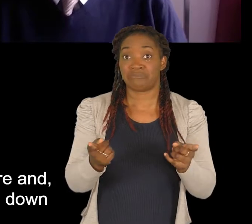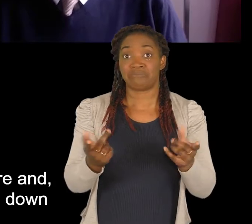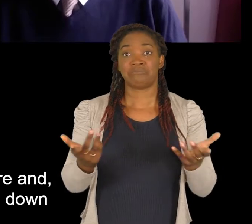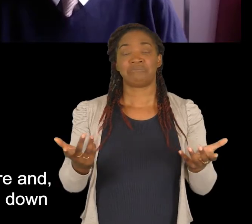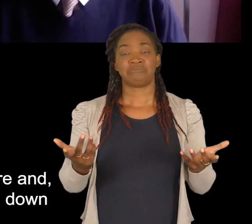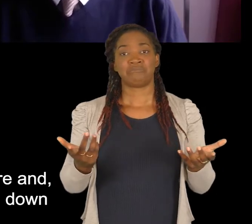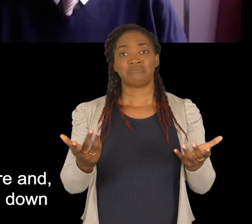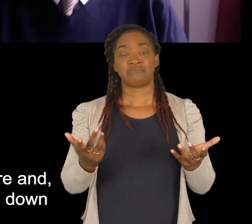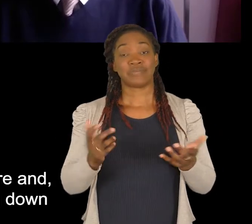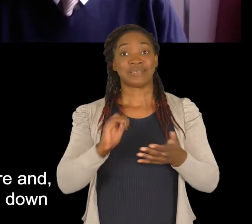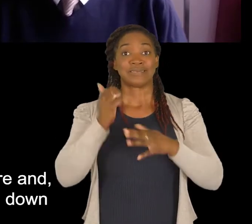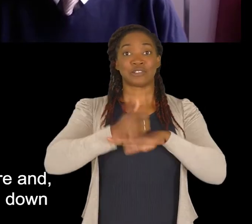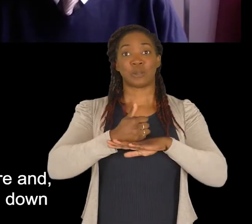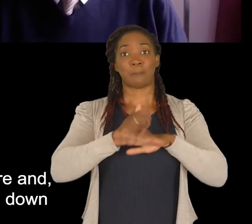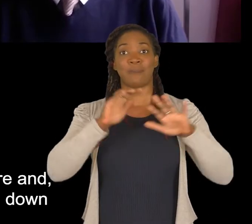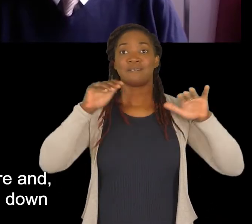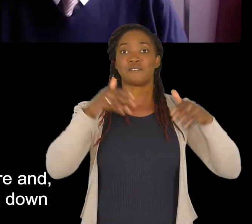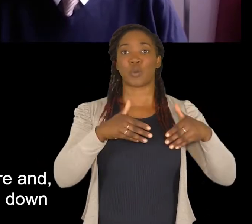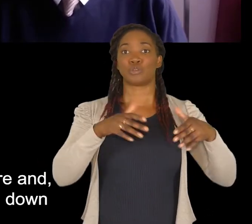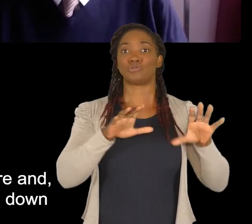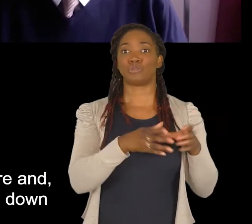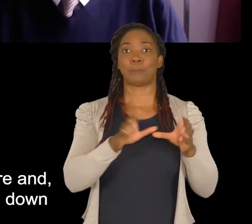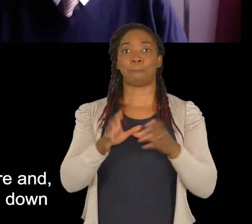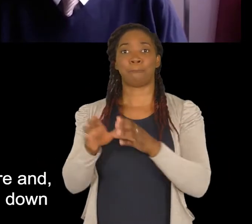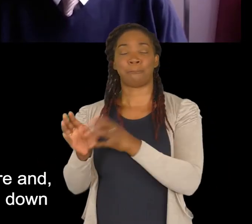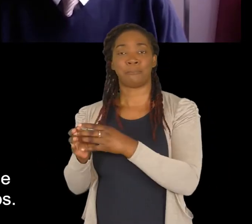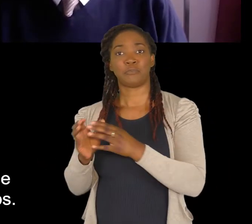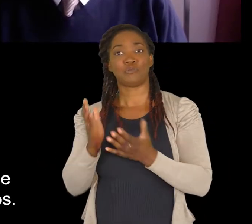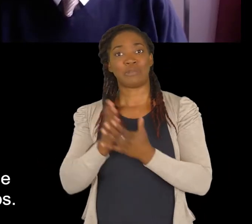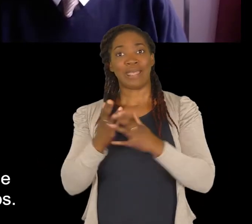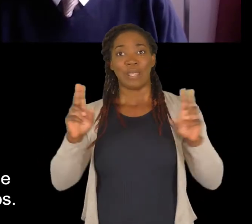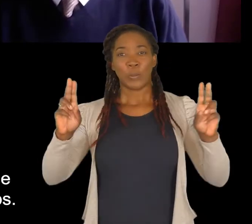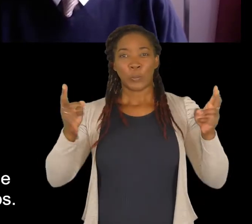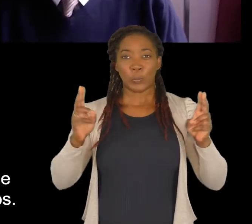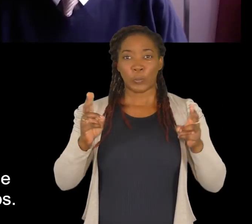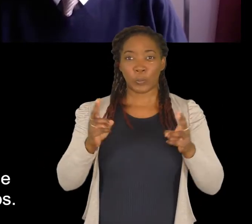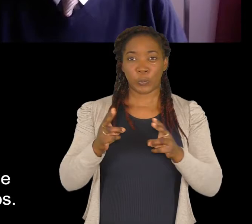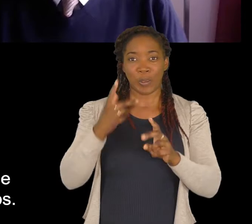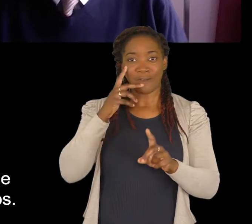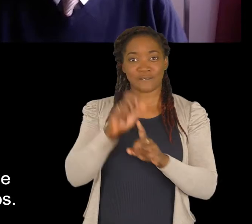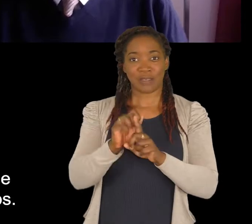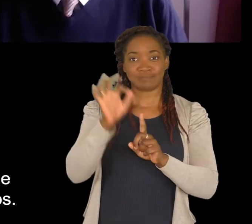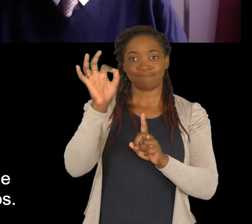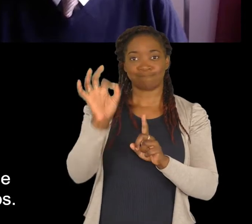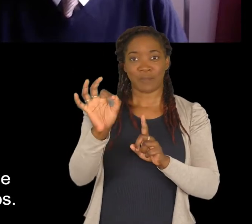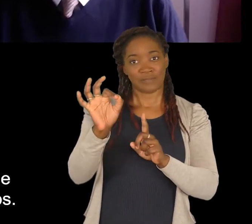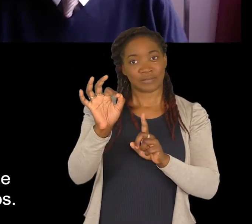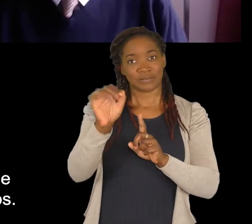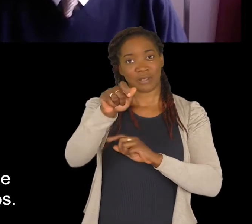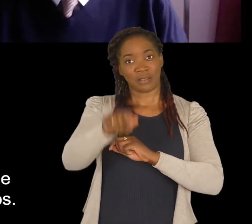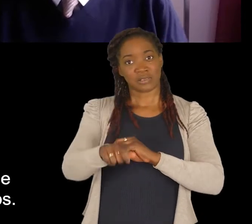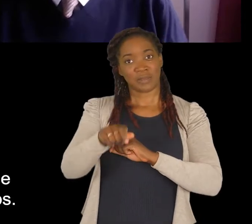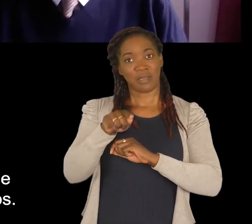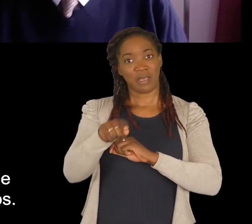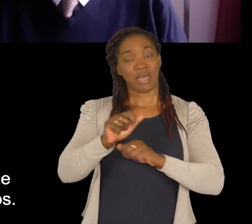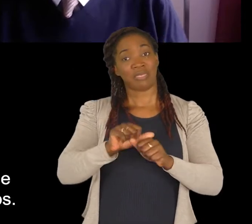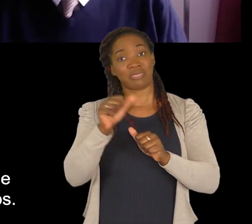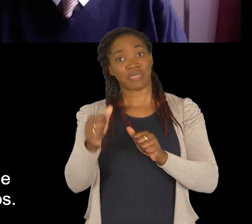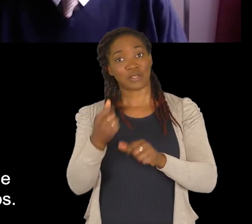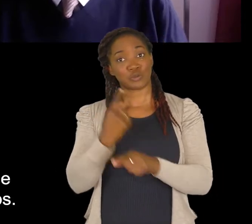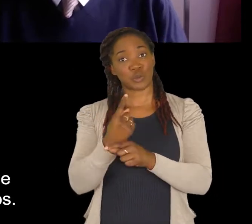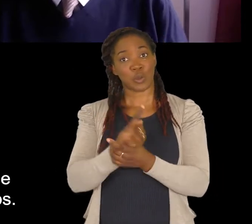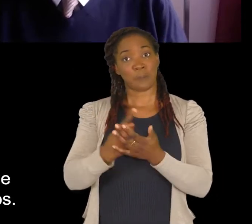and, you know, setting up focus groups and niching down even further. And then you talk about the value